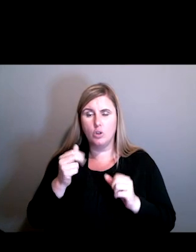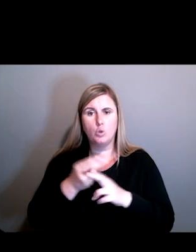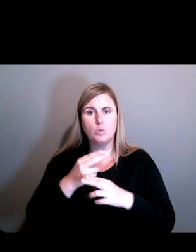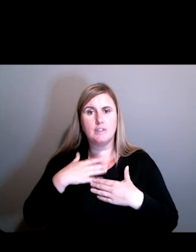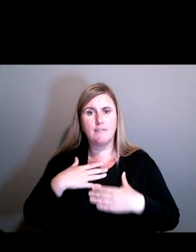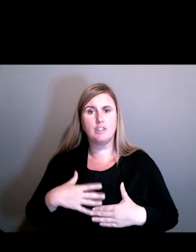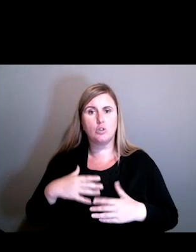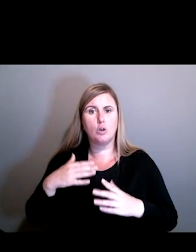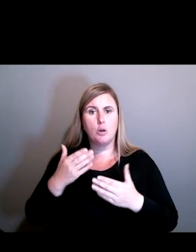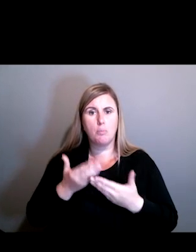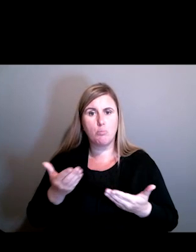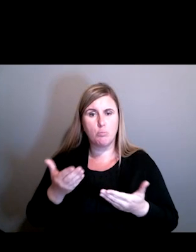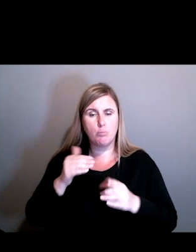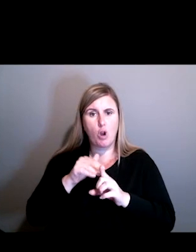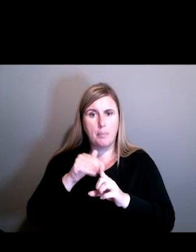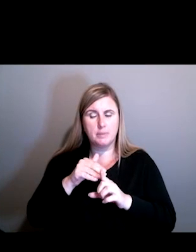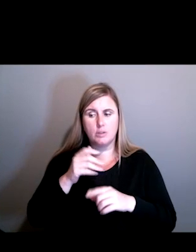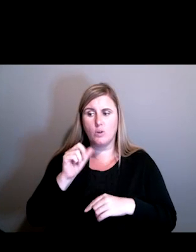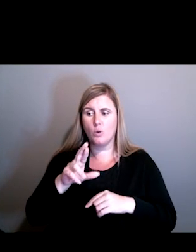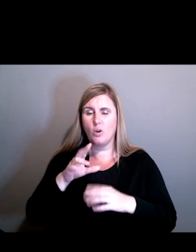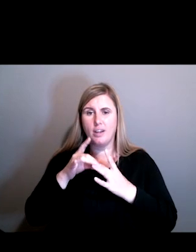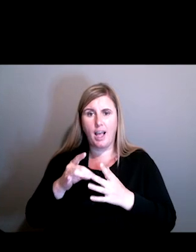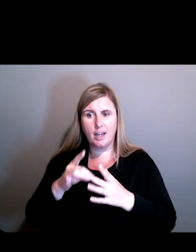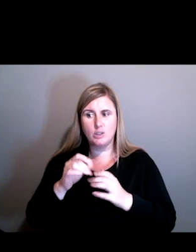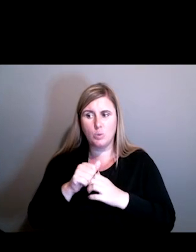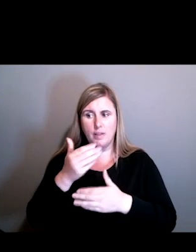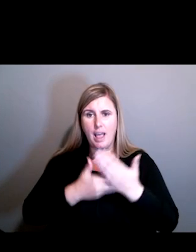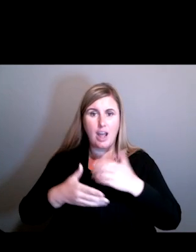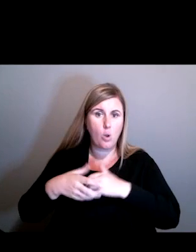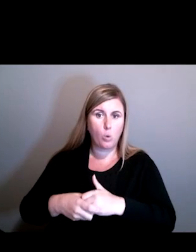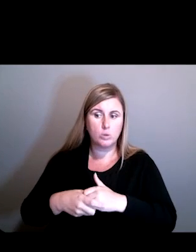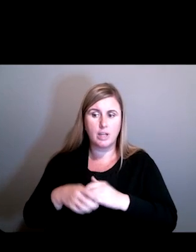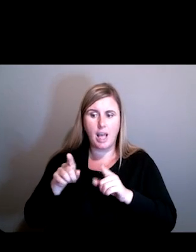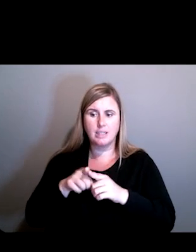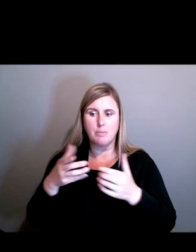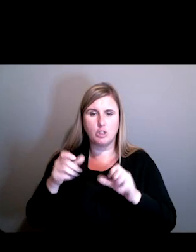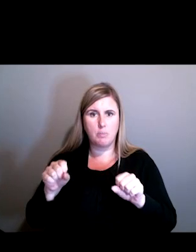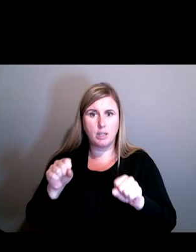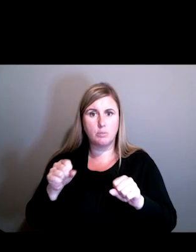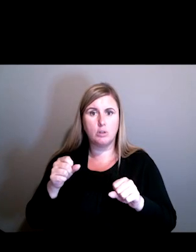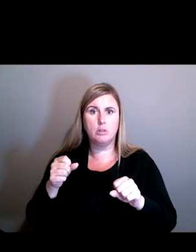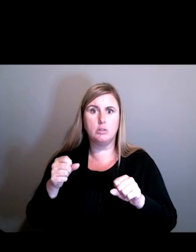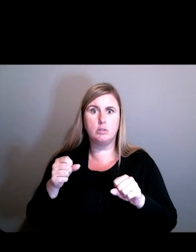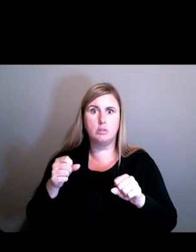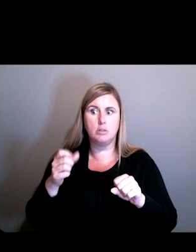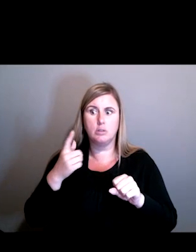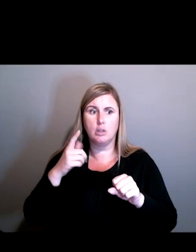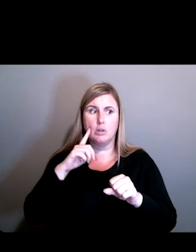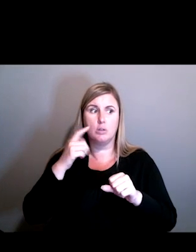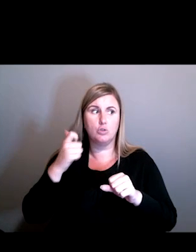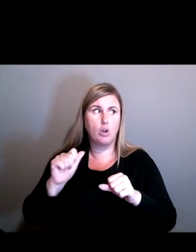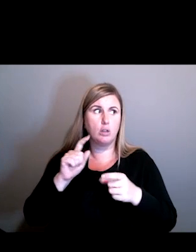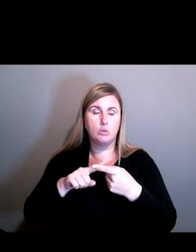use those physical prompts or any kind of like guidance with handholds as much as possible. You're going to start